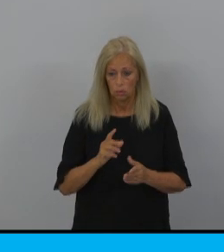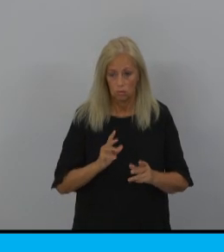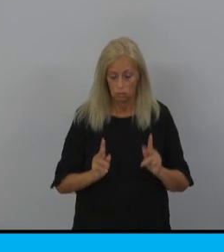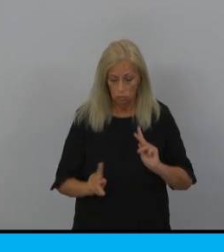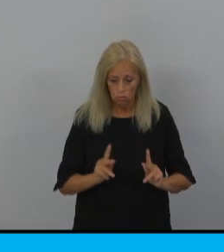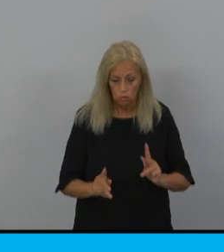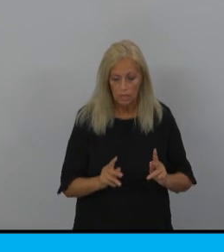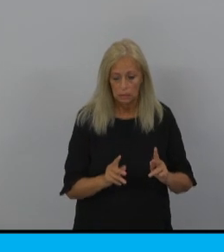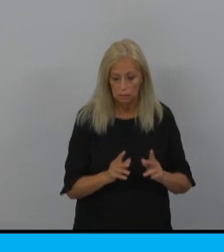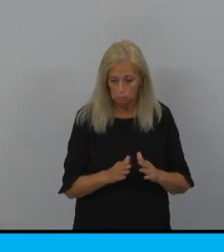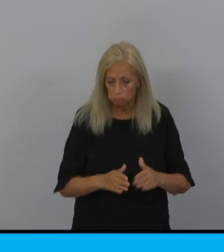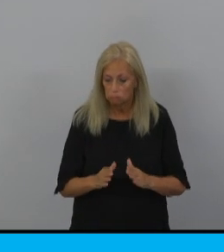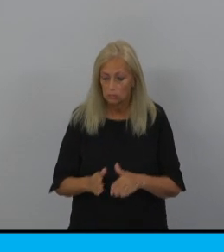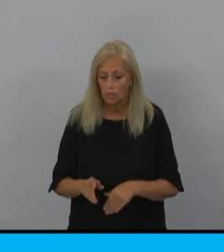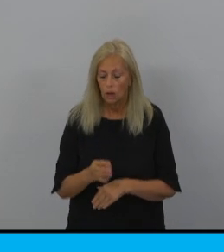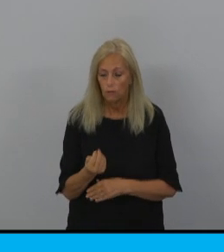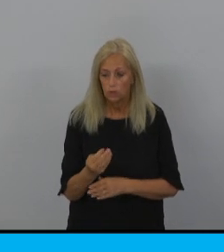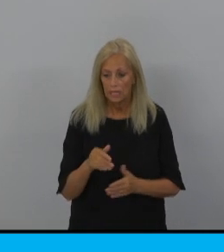14,631 last year,